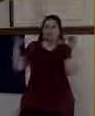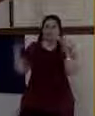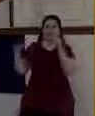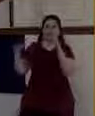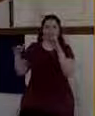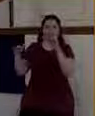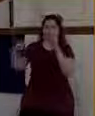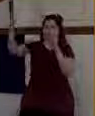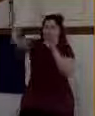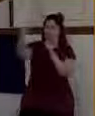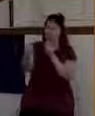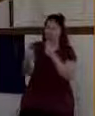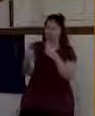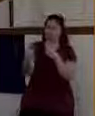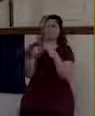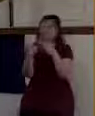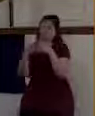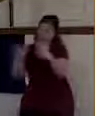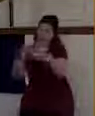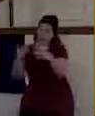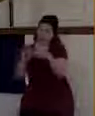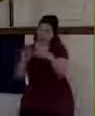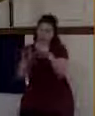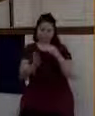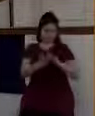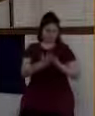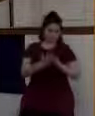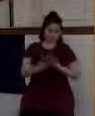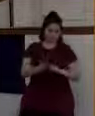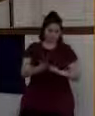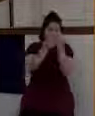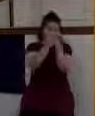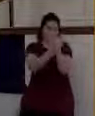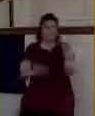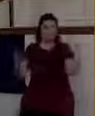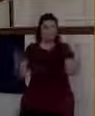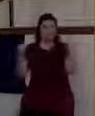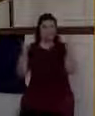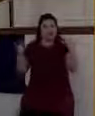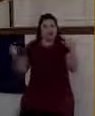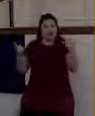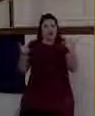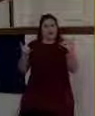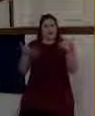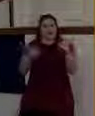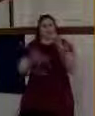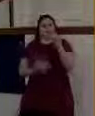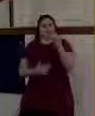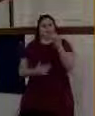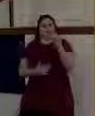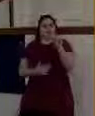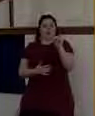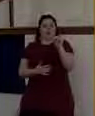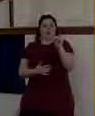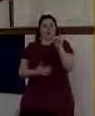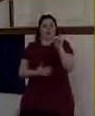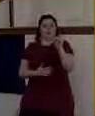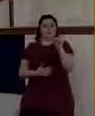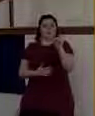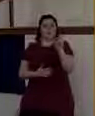him messages from God that he would write down, which now they said is all put together in the Quran,